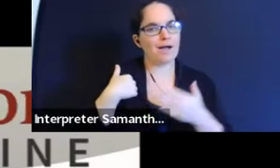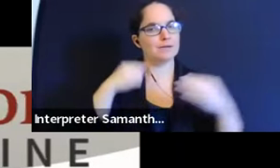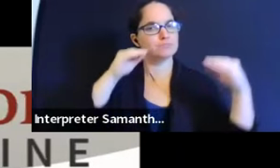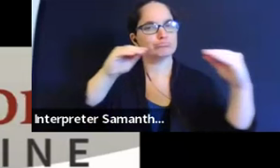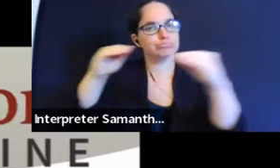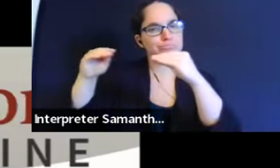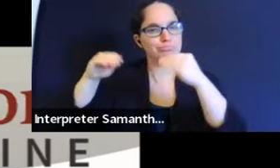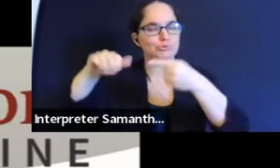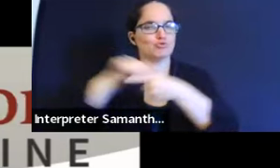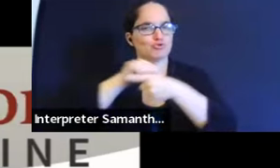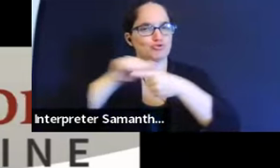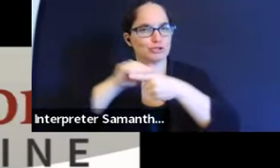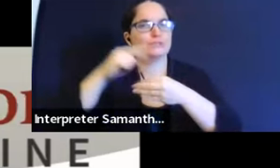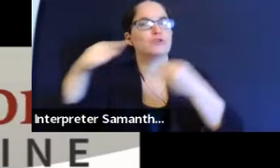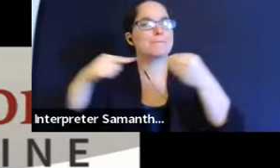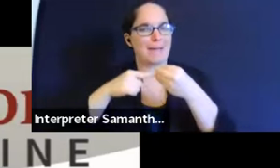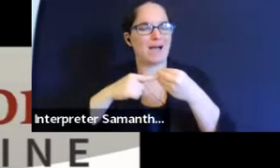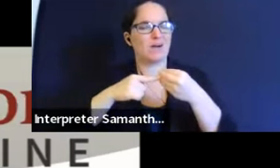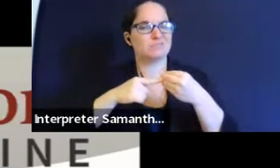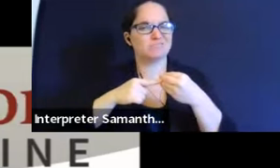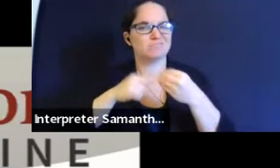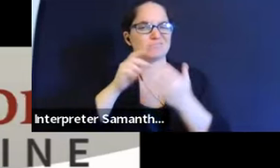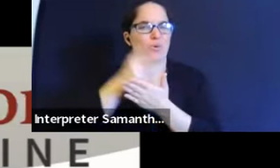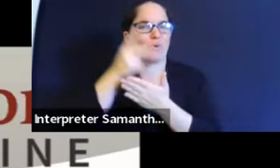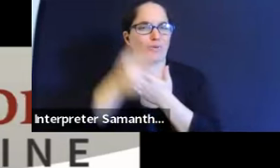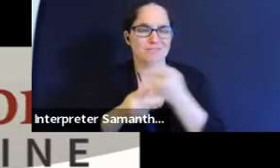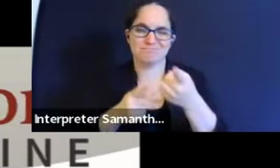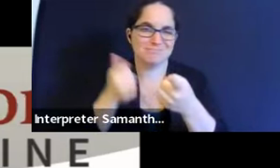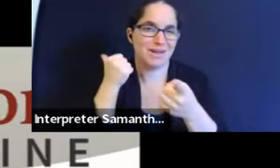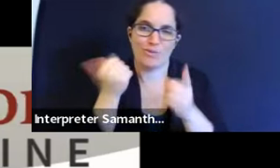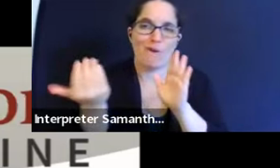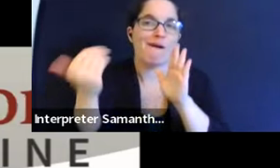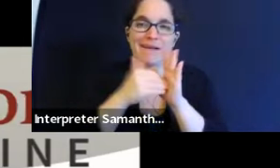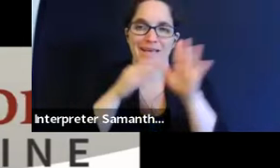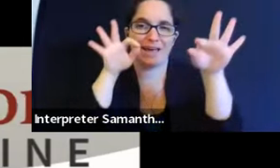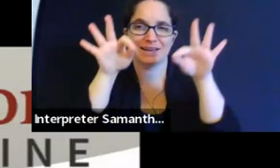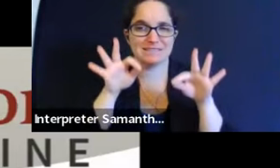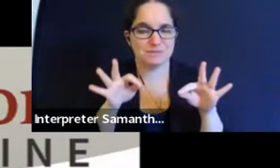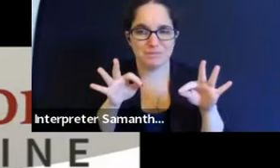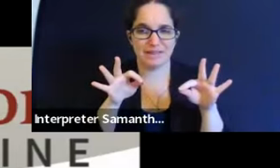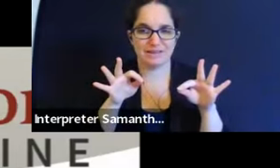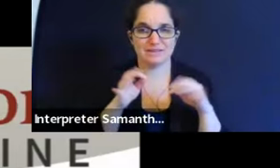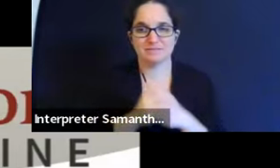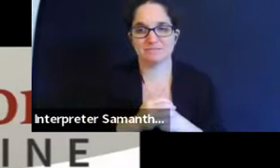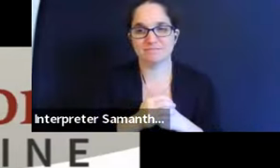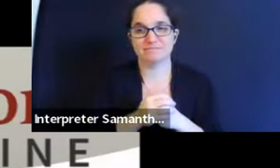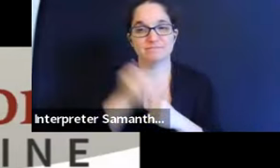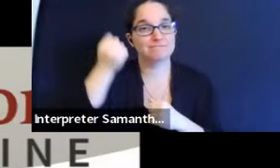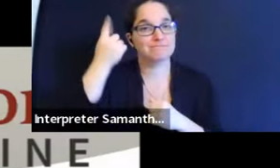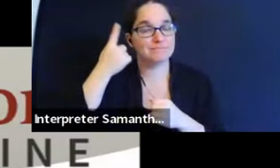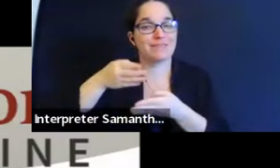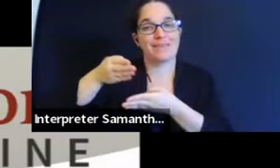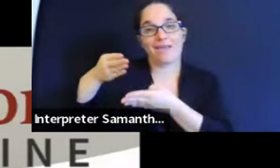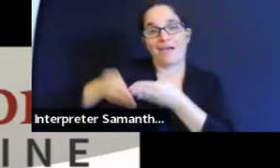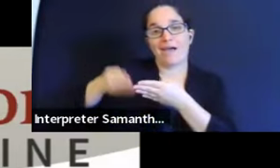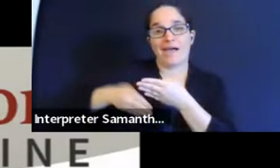on our cannabis curriculum. So I'm not going to do that again today, although I will re-mention them at the very end